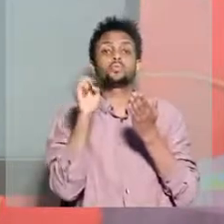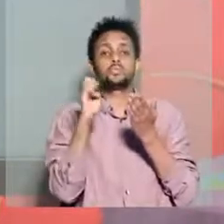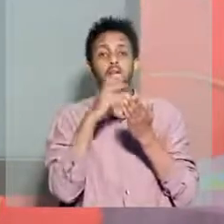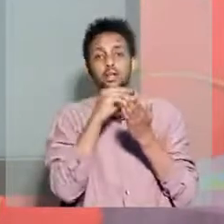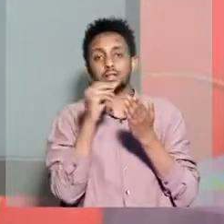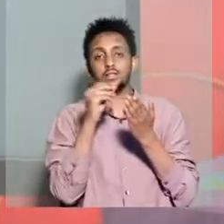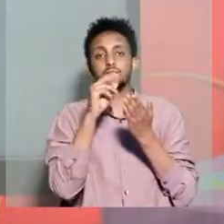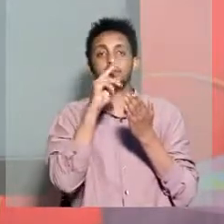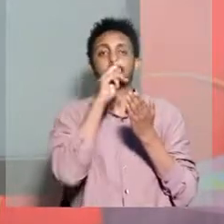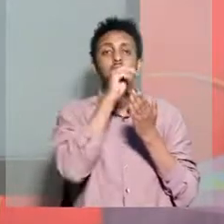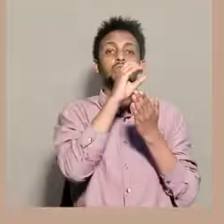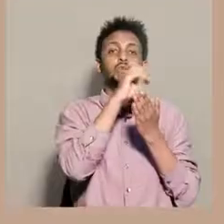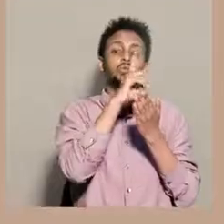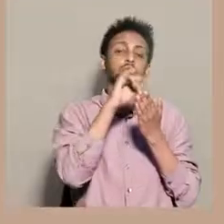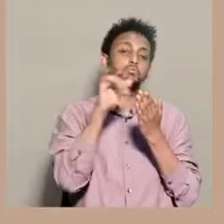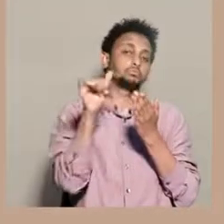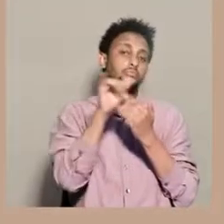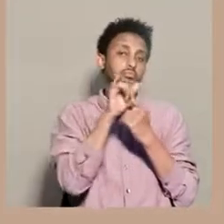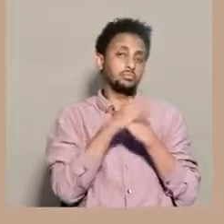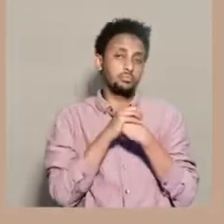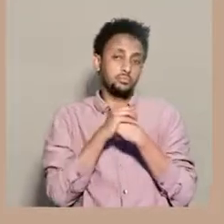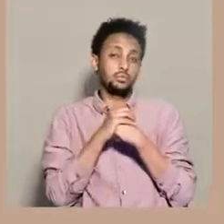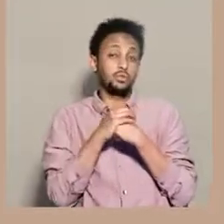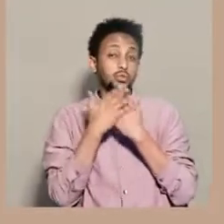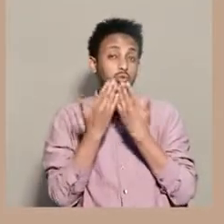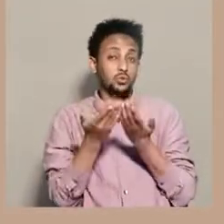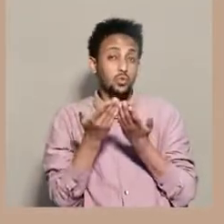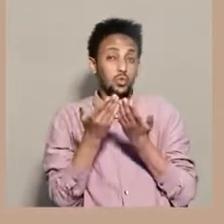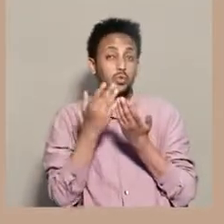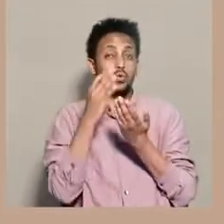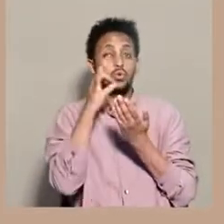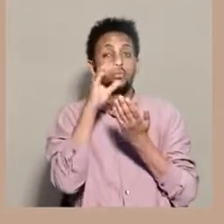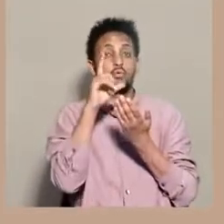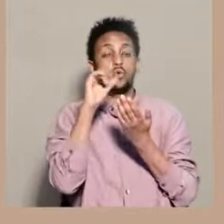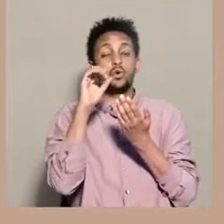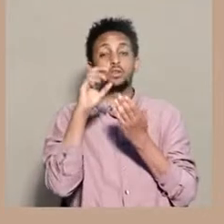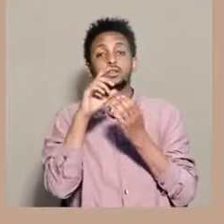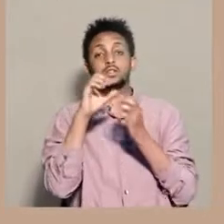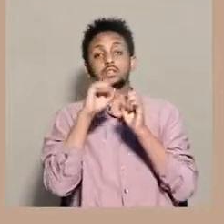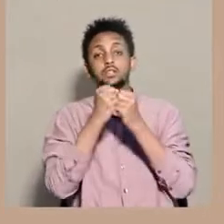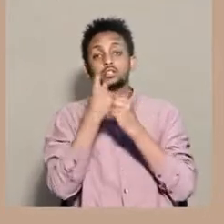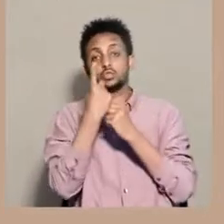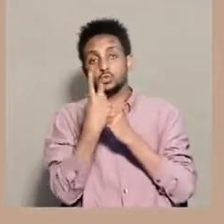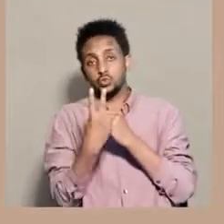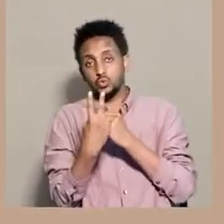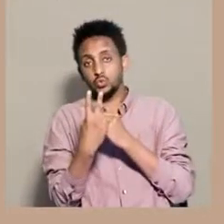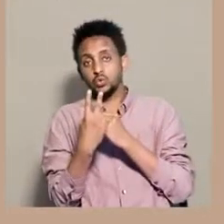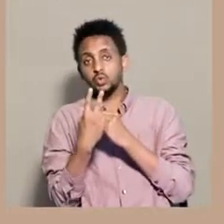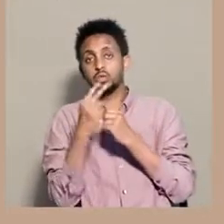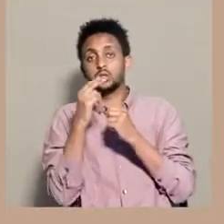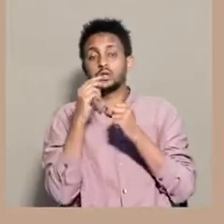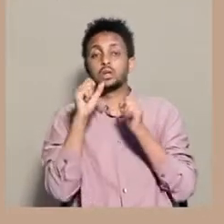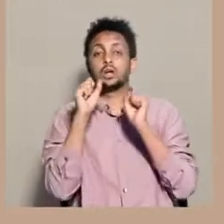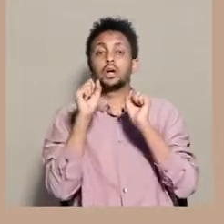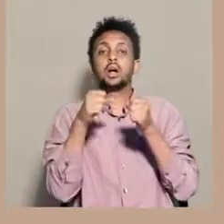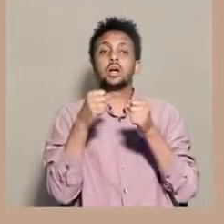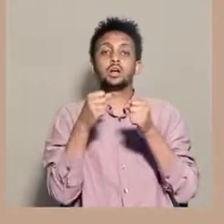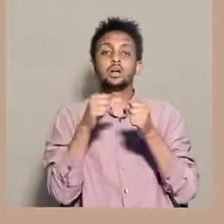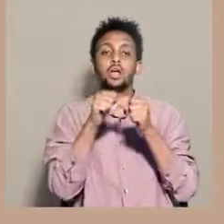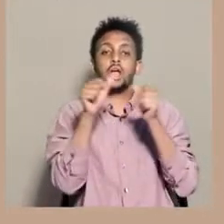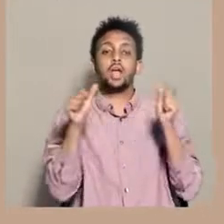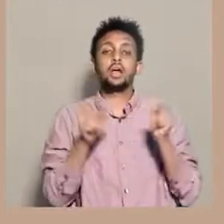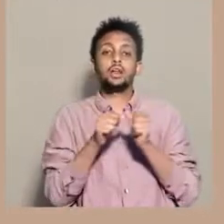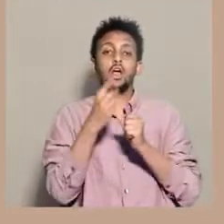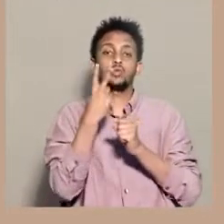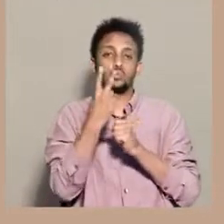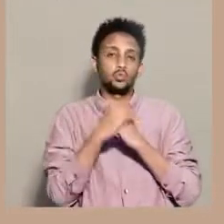nozzle, remains constant. Therefore, flow rate at section 2, Q2, can be given as area